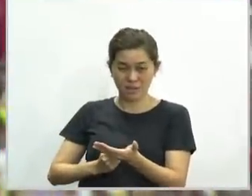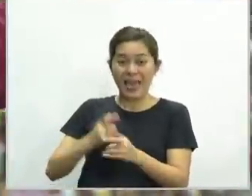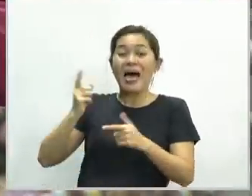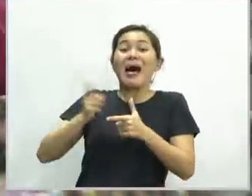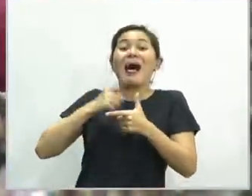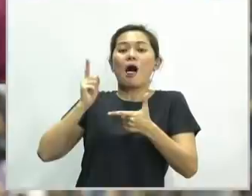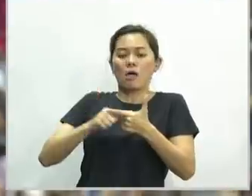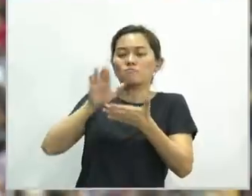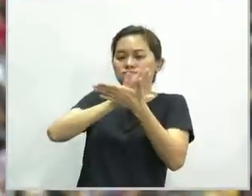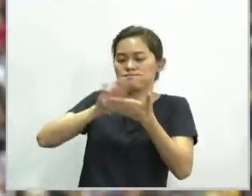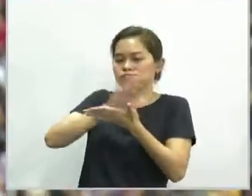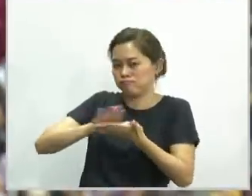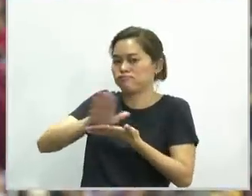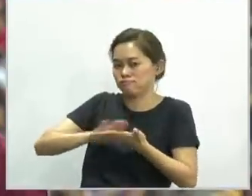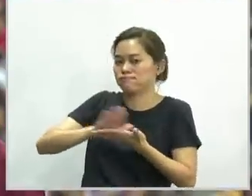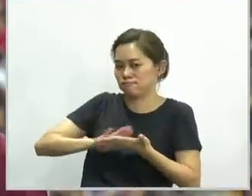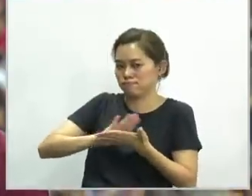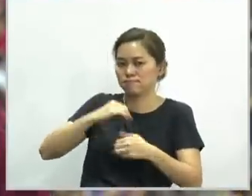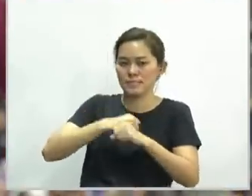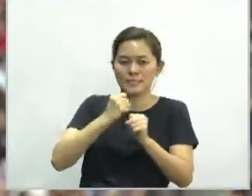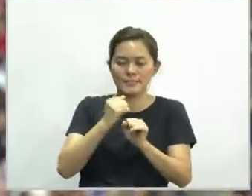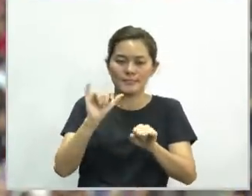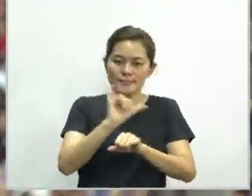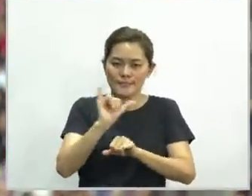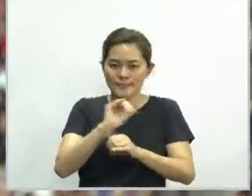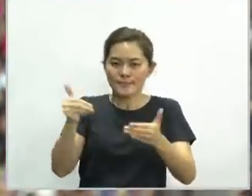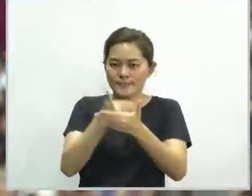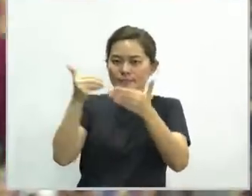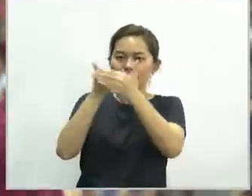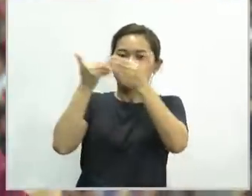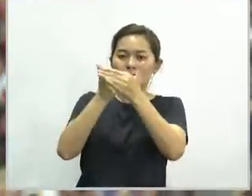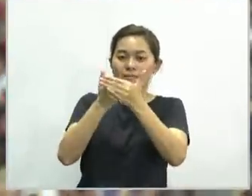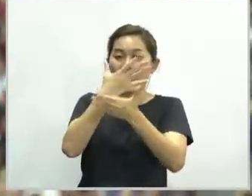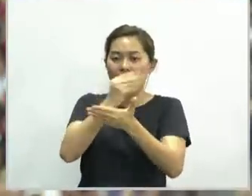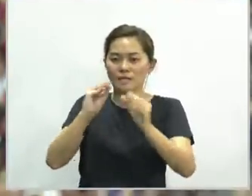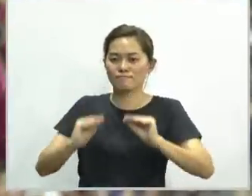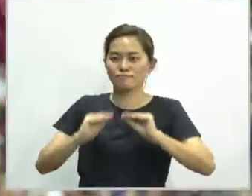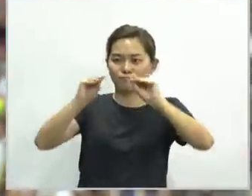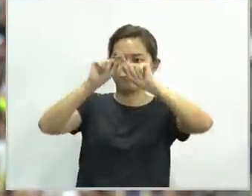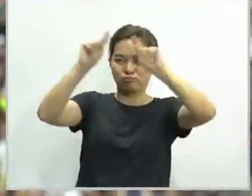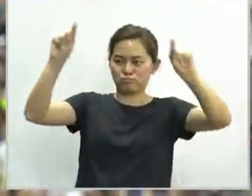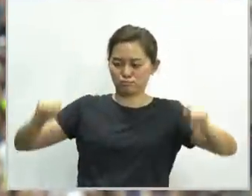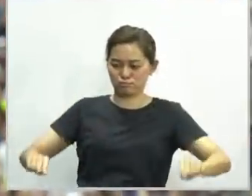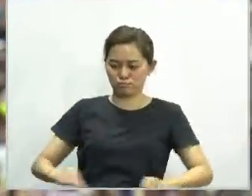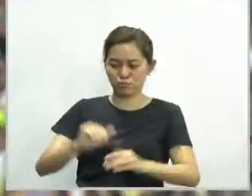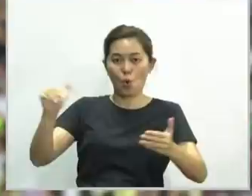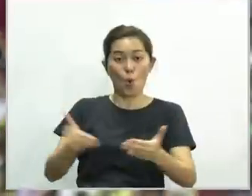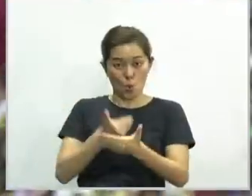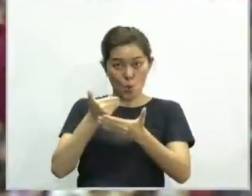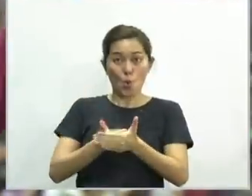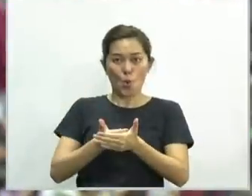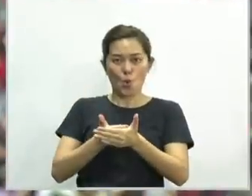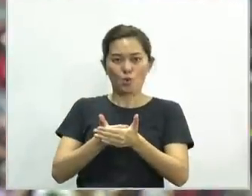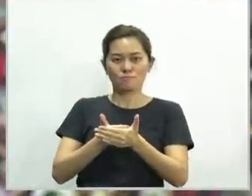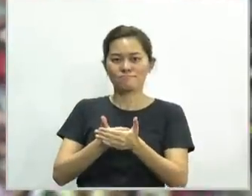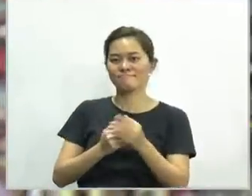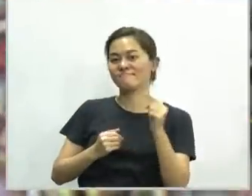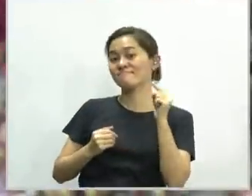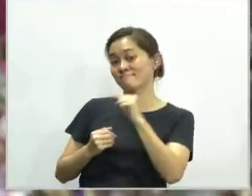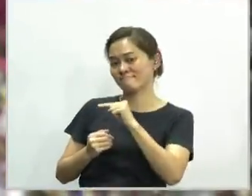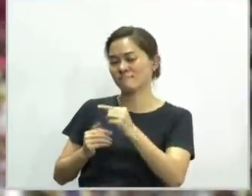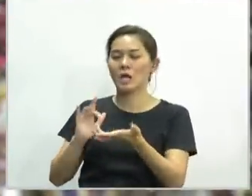it, restore it, and reframe it. That is what